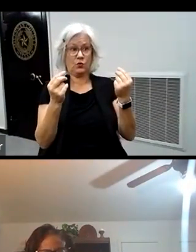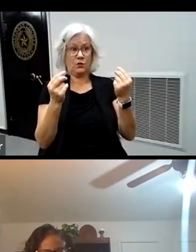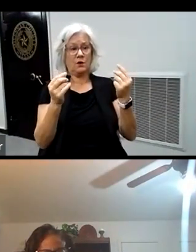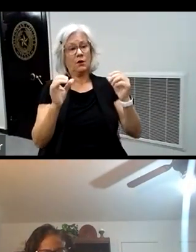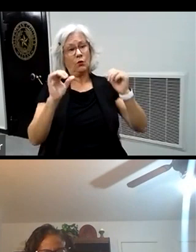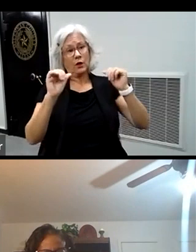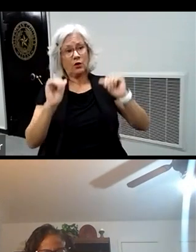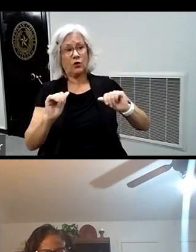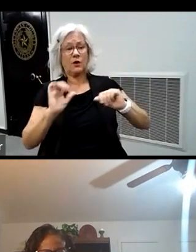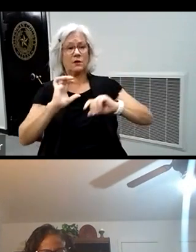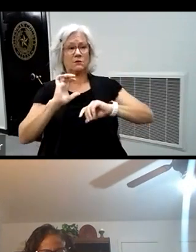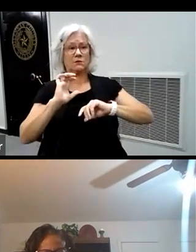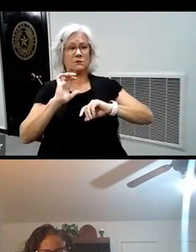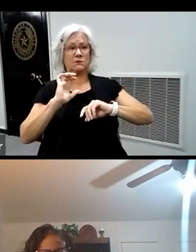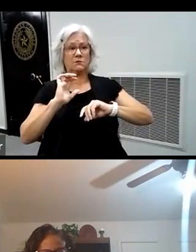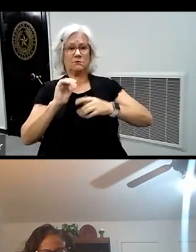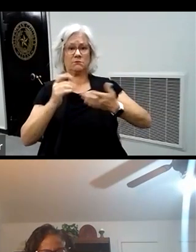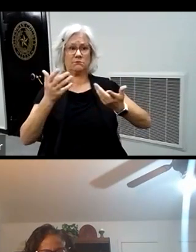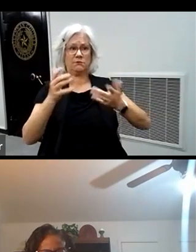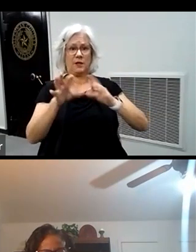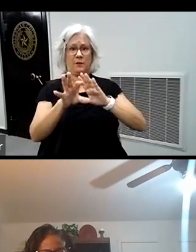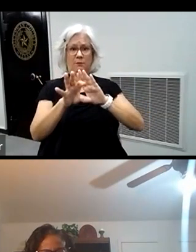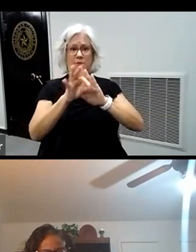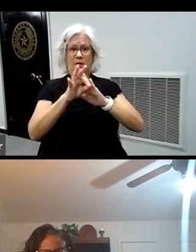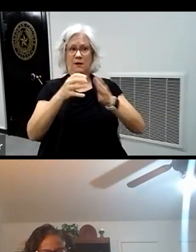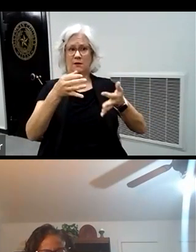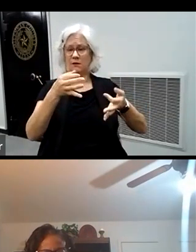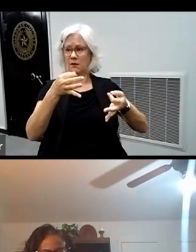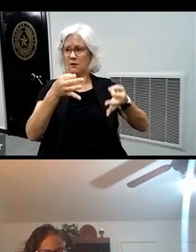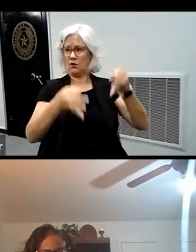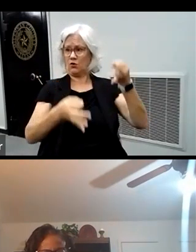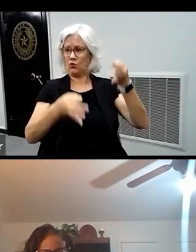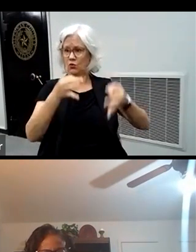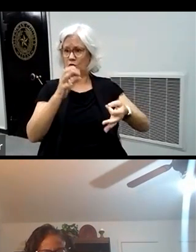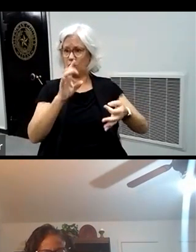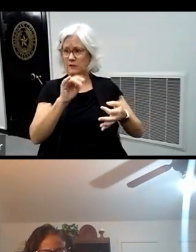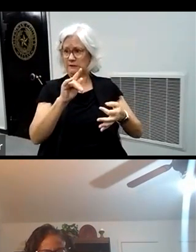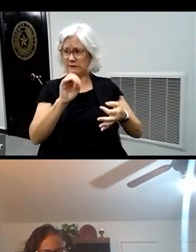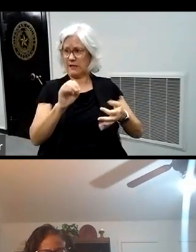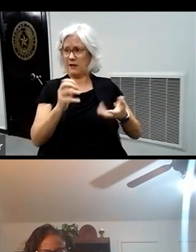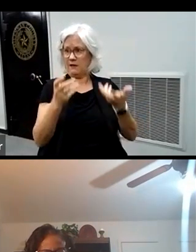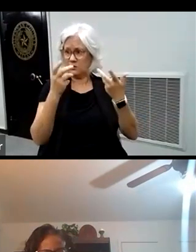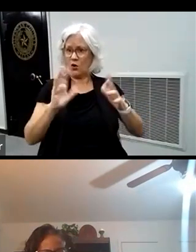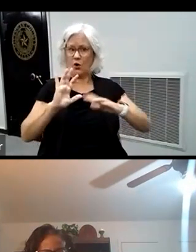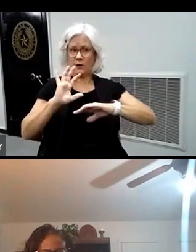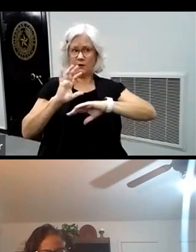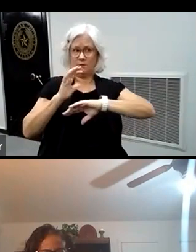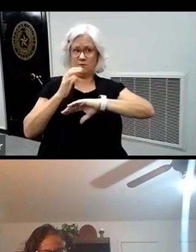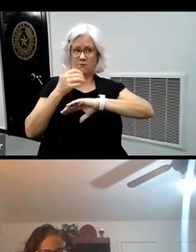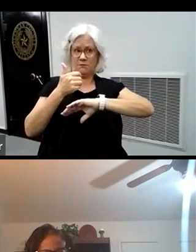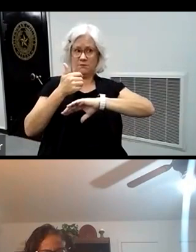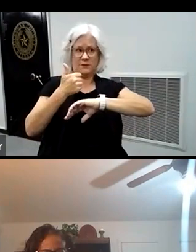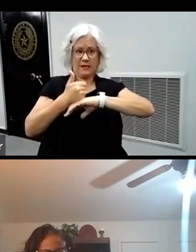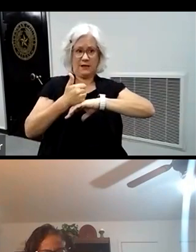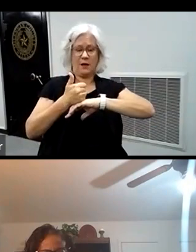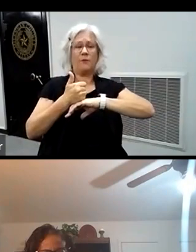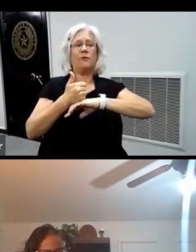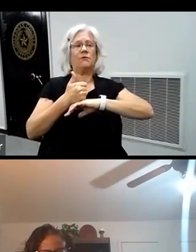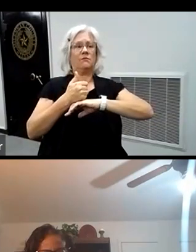do it on a court date that's already posted, and then go out